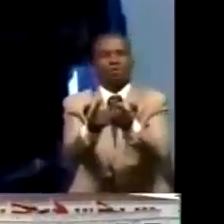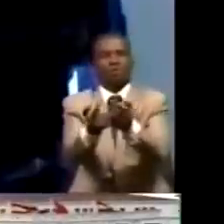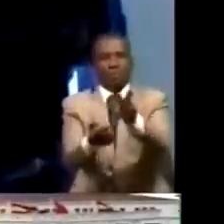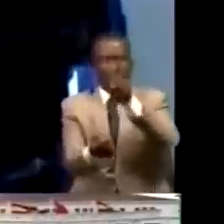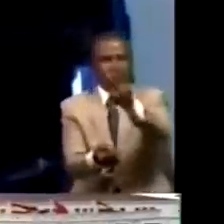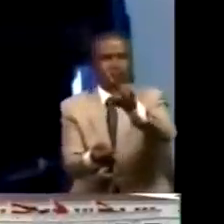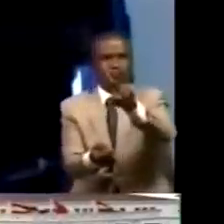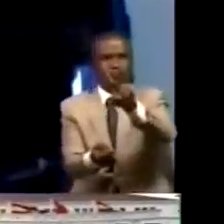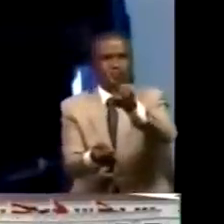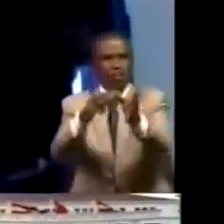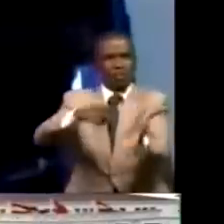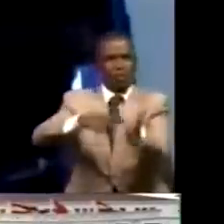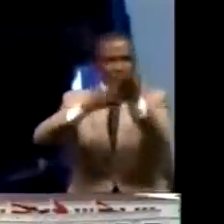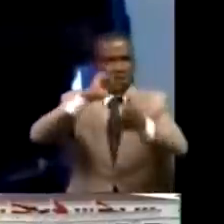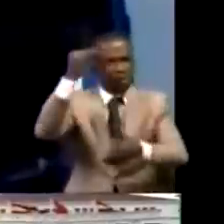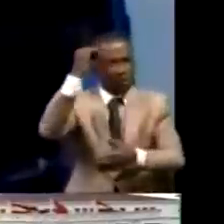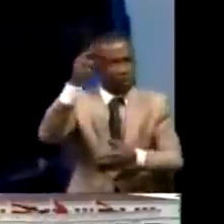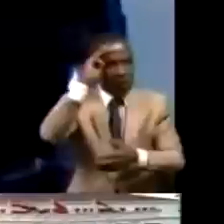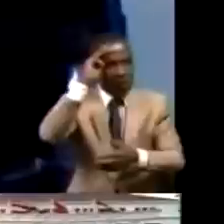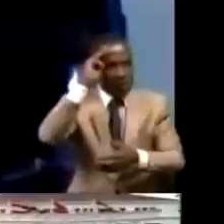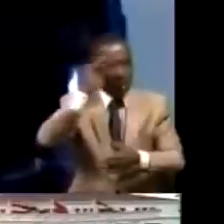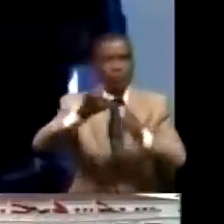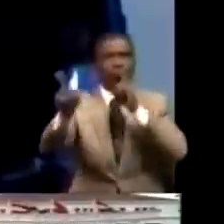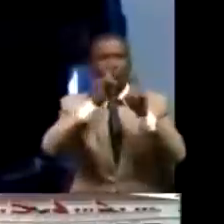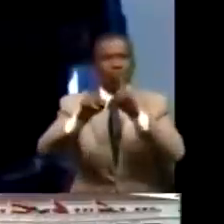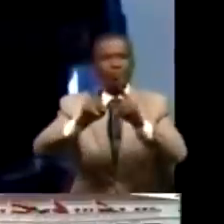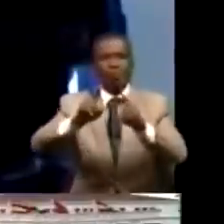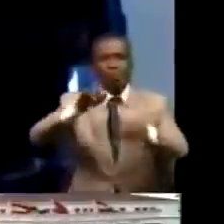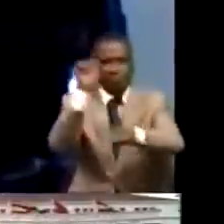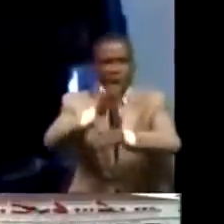to represent him in a very specific mandate.